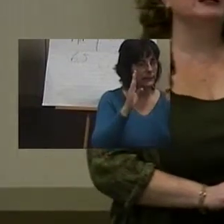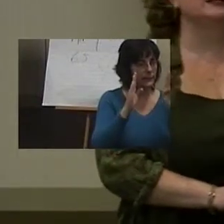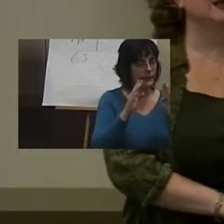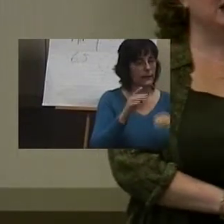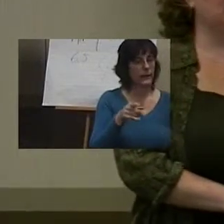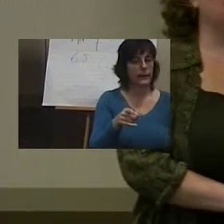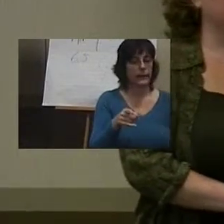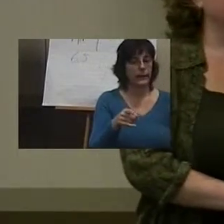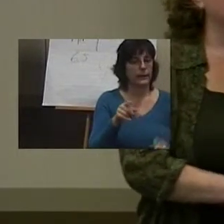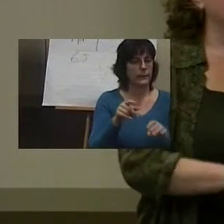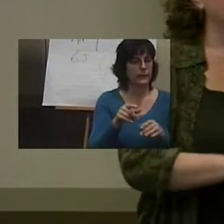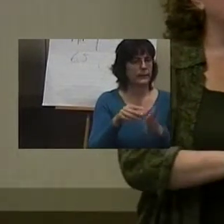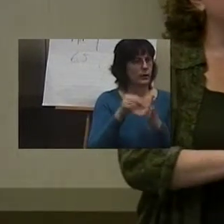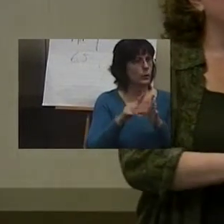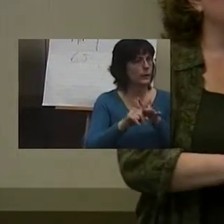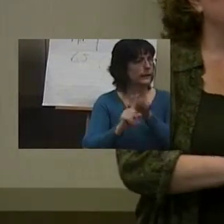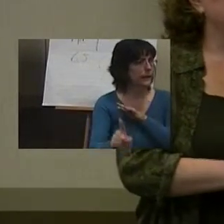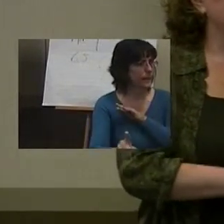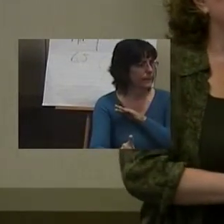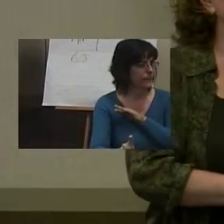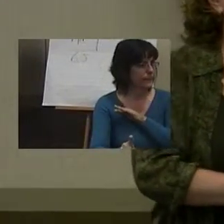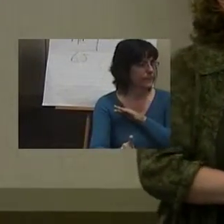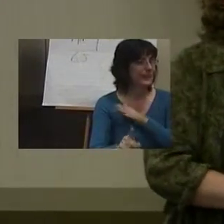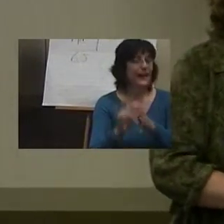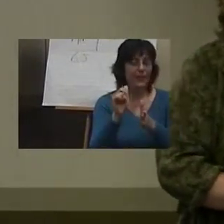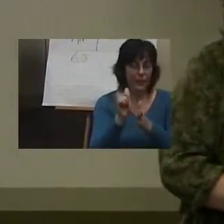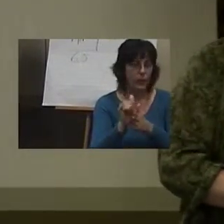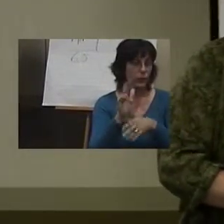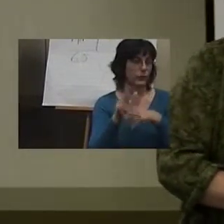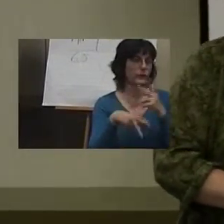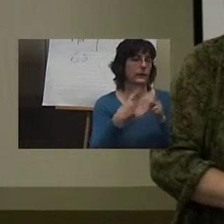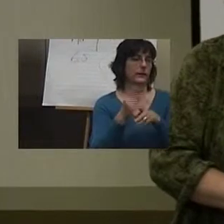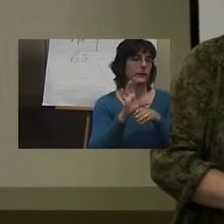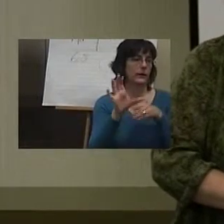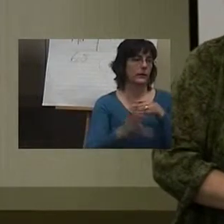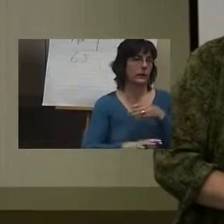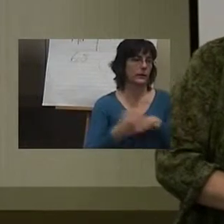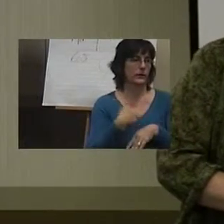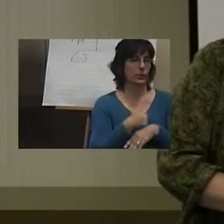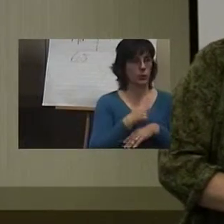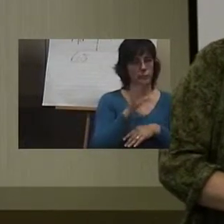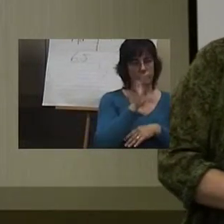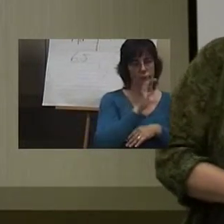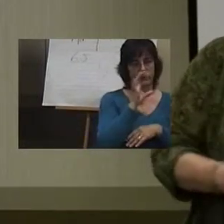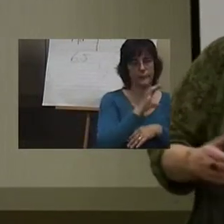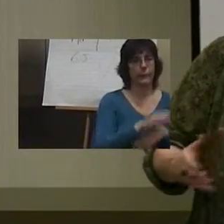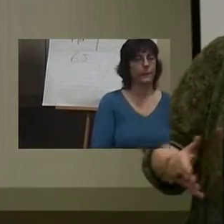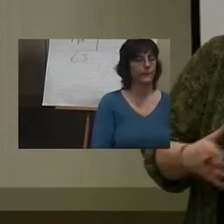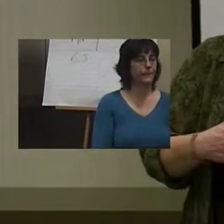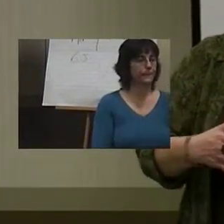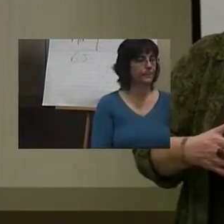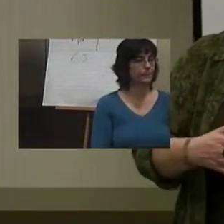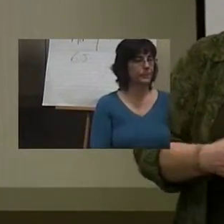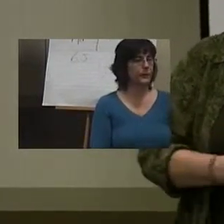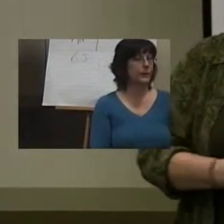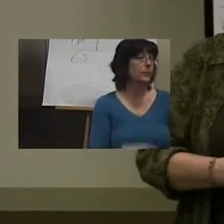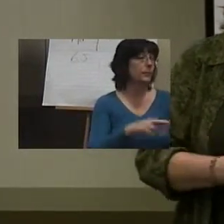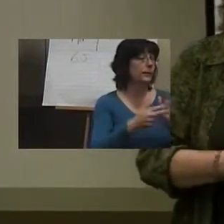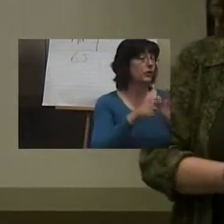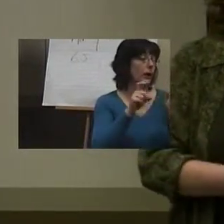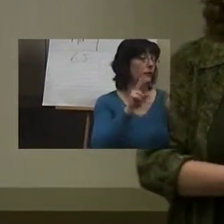to escape? Those are the types of consequences that we're going to be looking at. Then you're going to do some